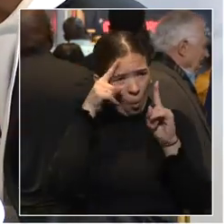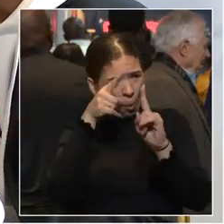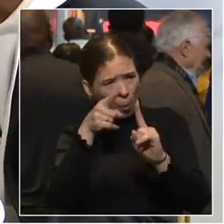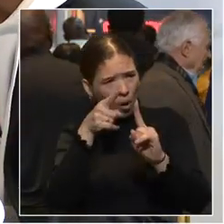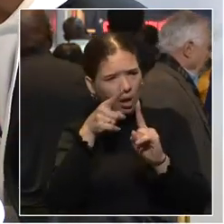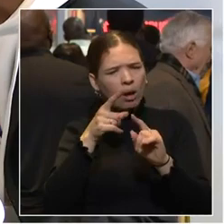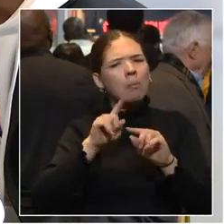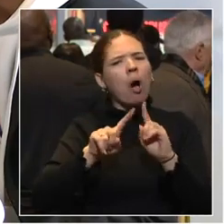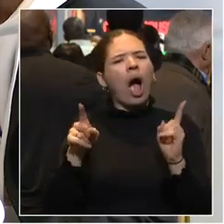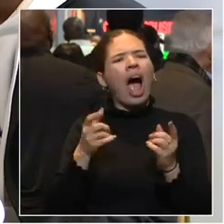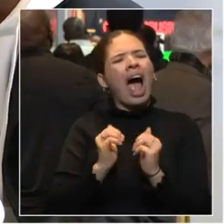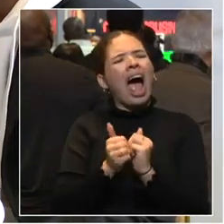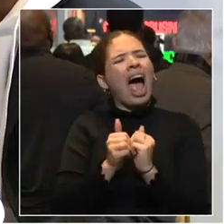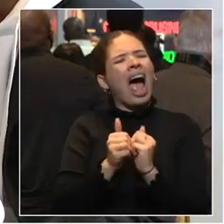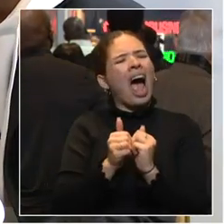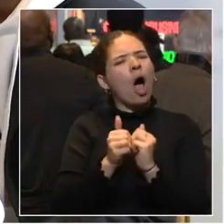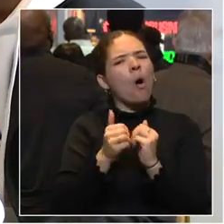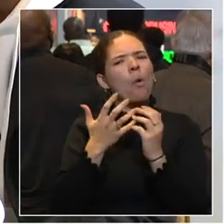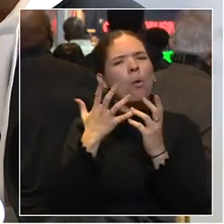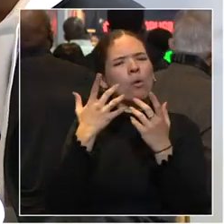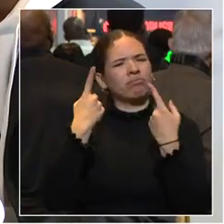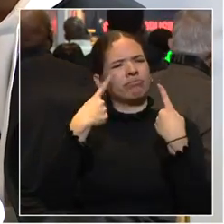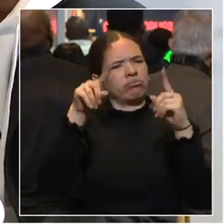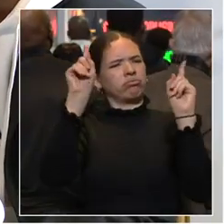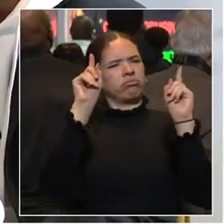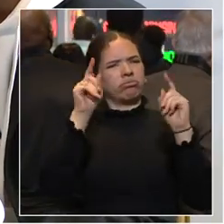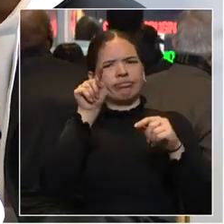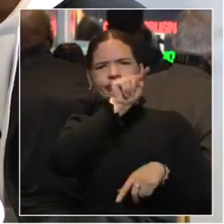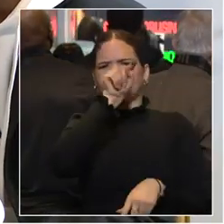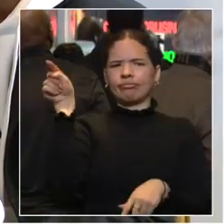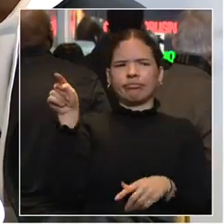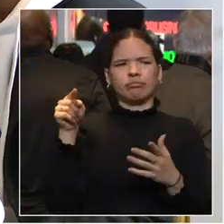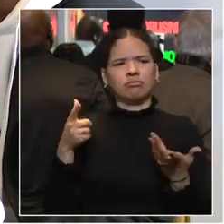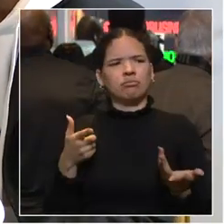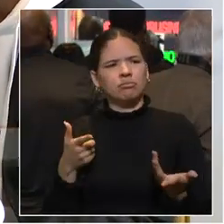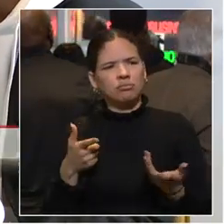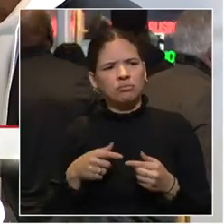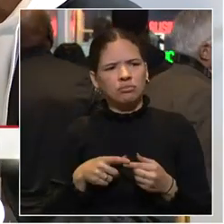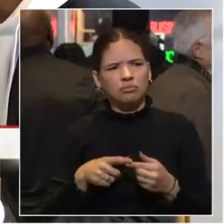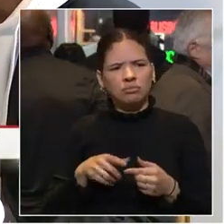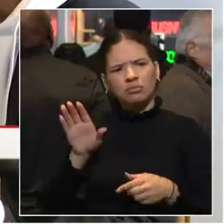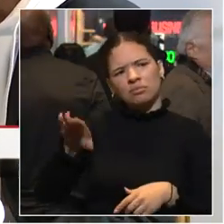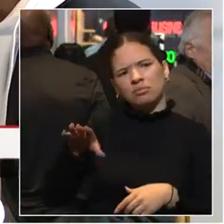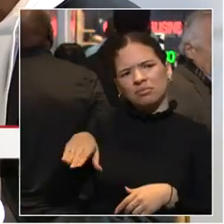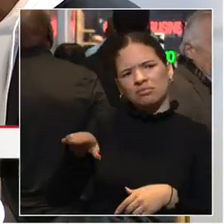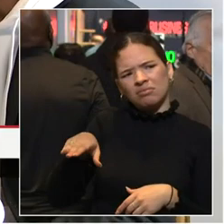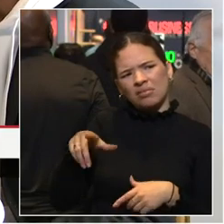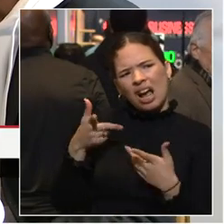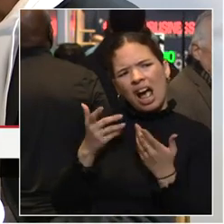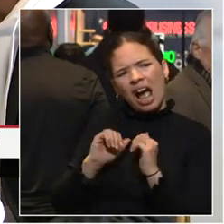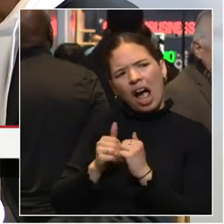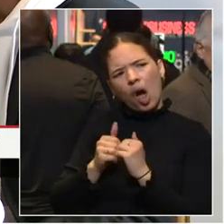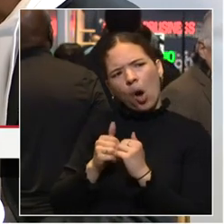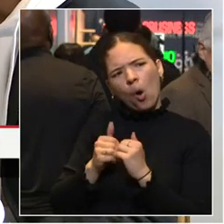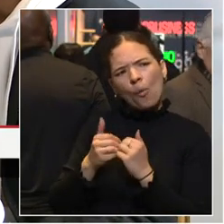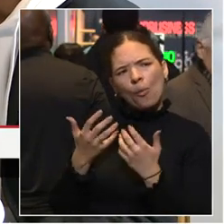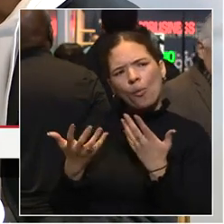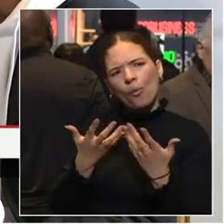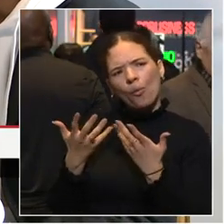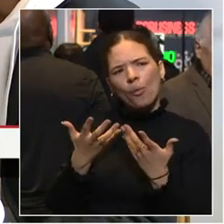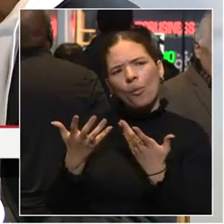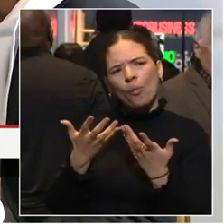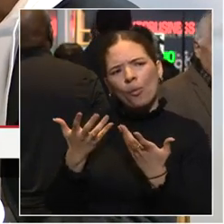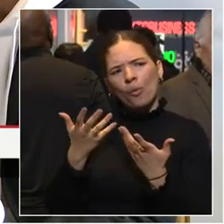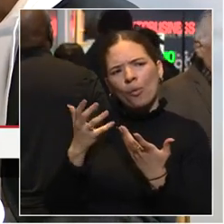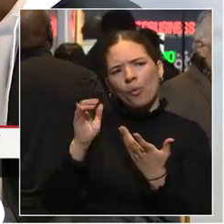you, for you, Mr. King, how do you deal with, or I guess settle with other peers that you may disagree with